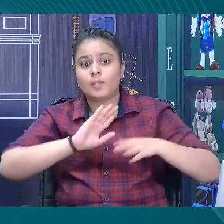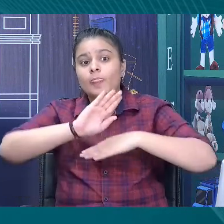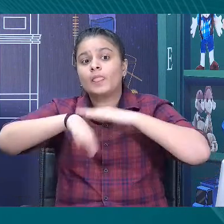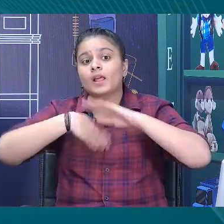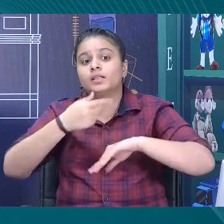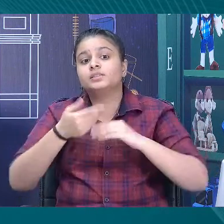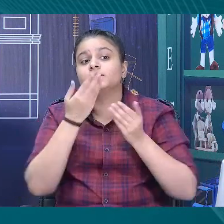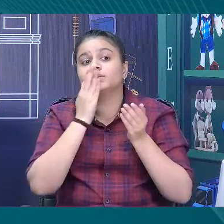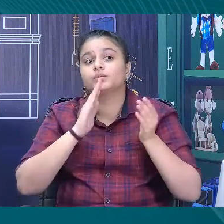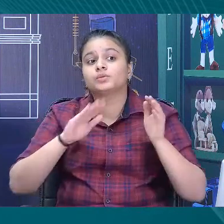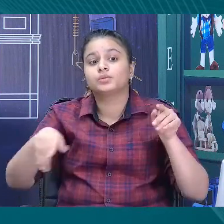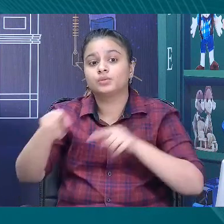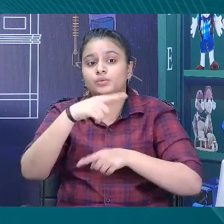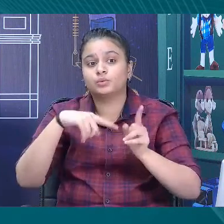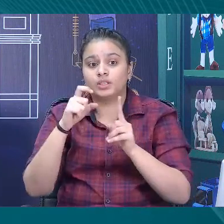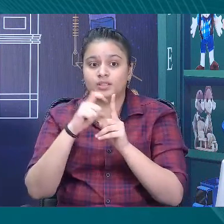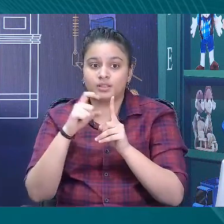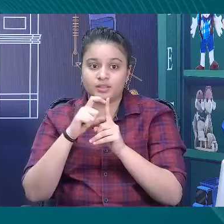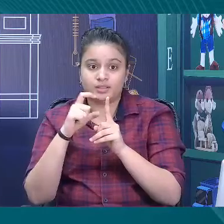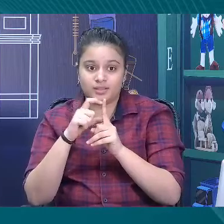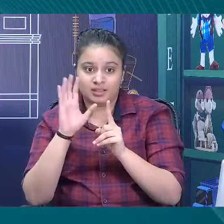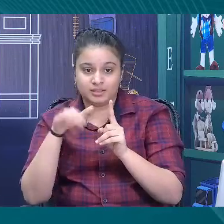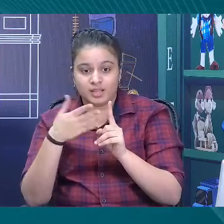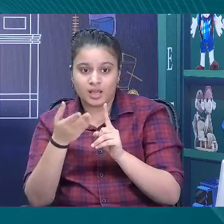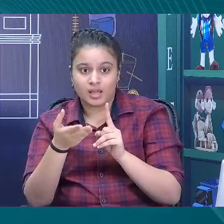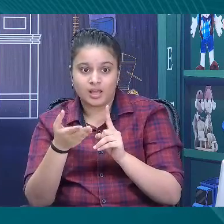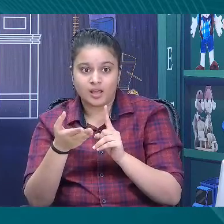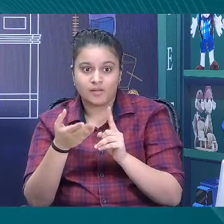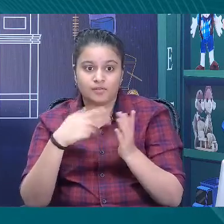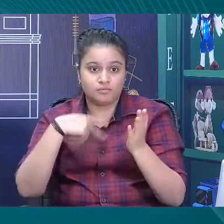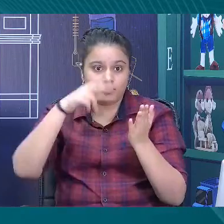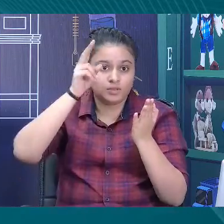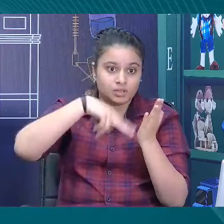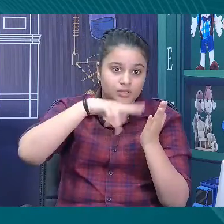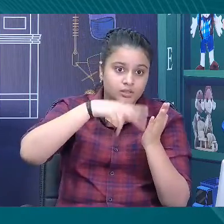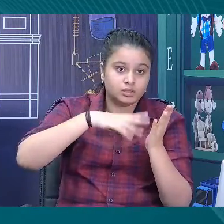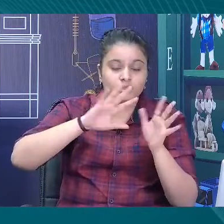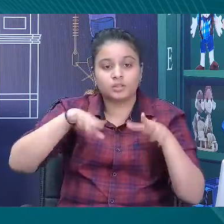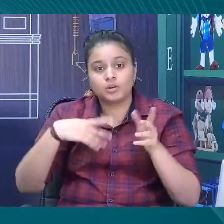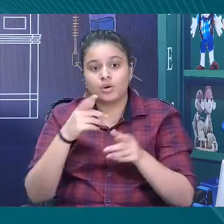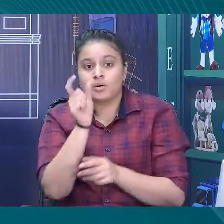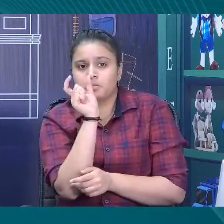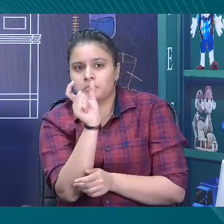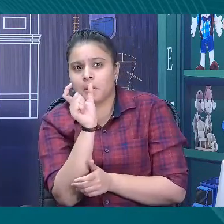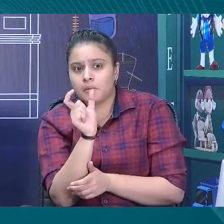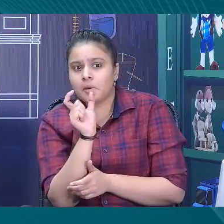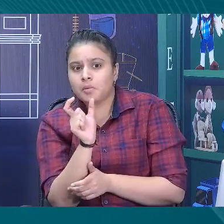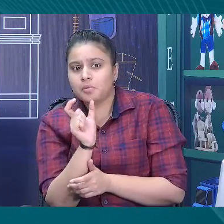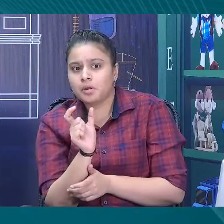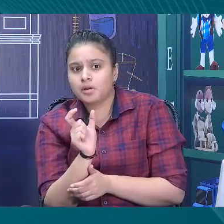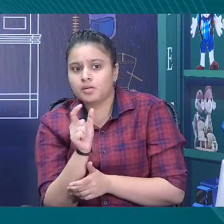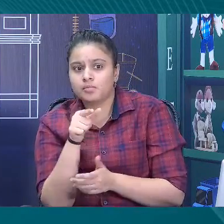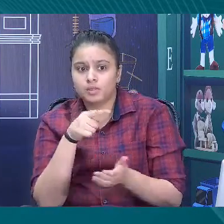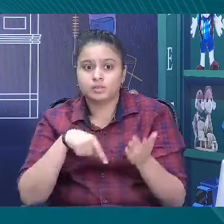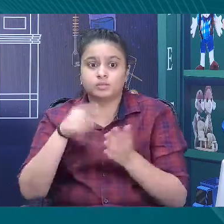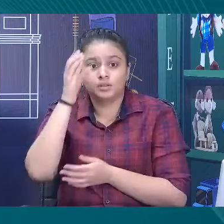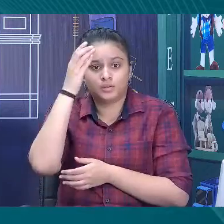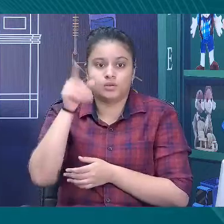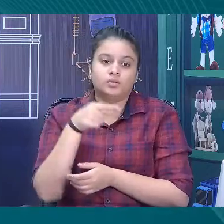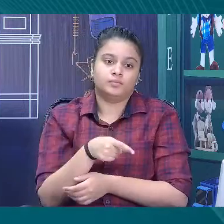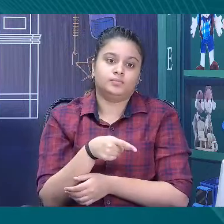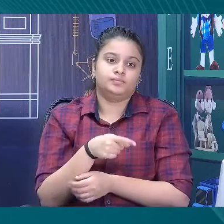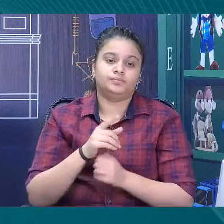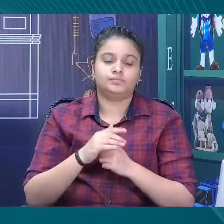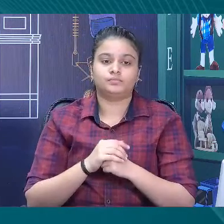the child with dyslexia, her goal for reading and maybe spelling and all will be that much content, okay?